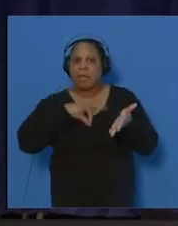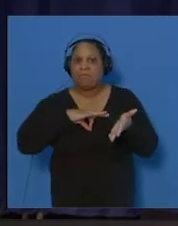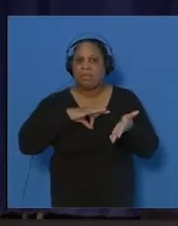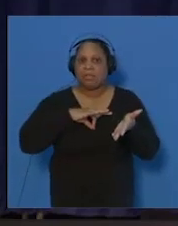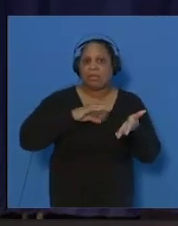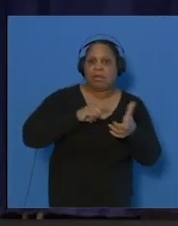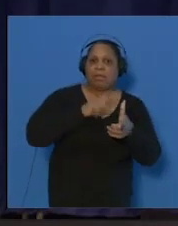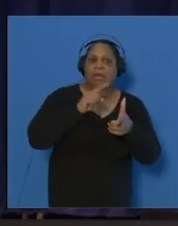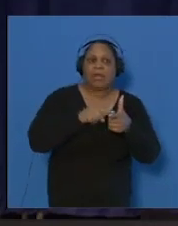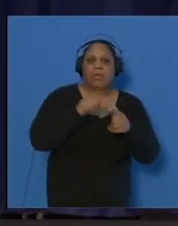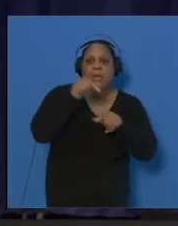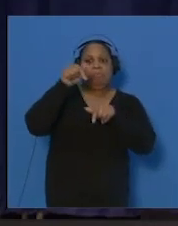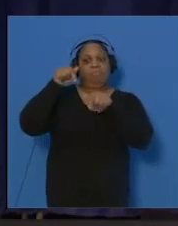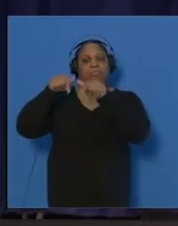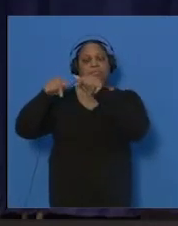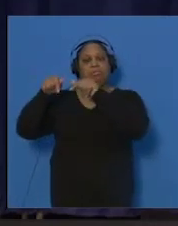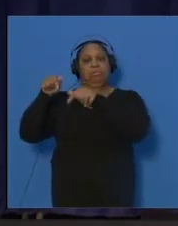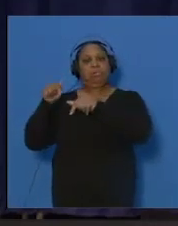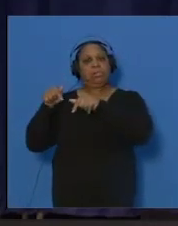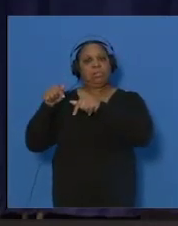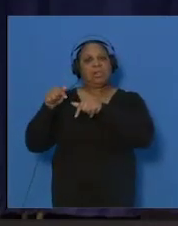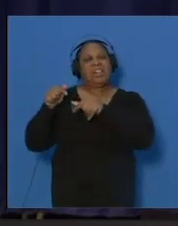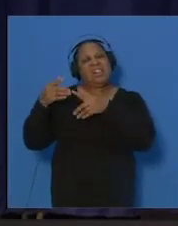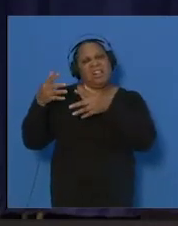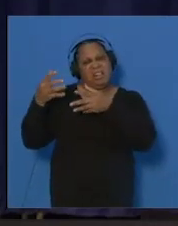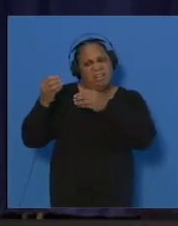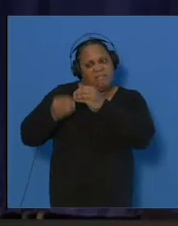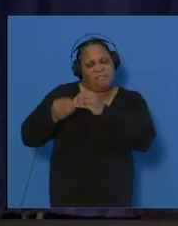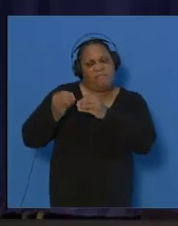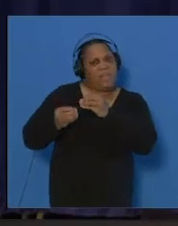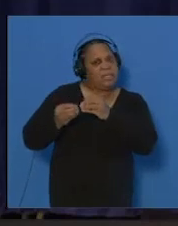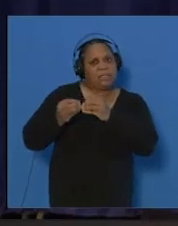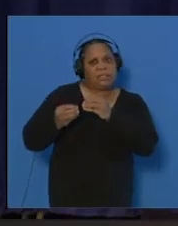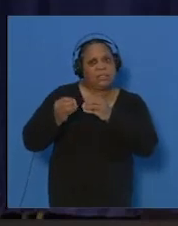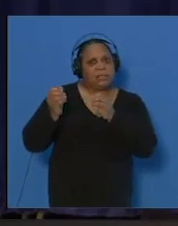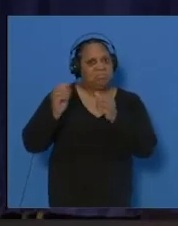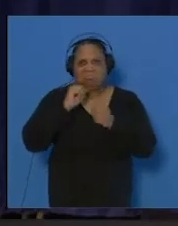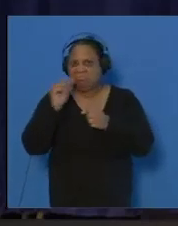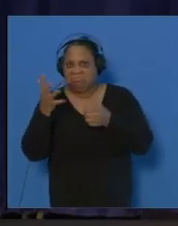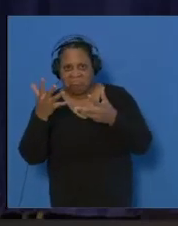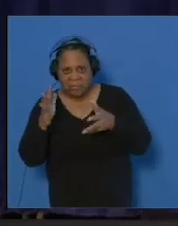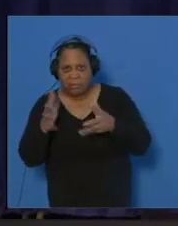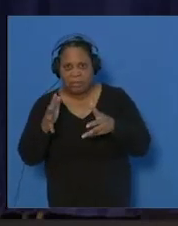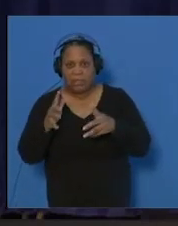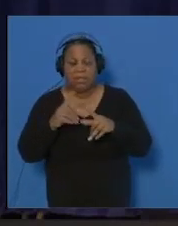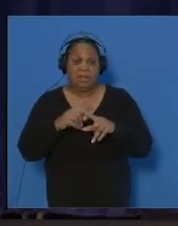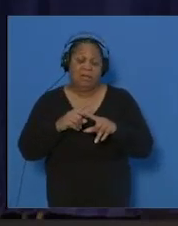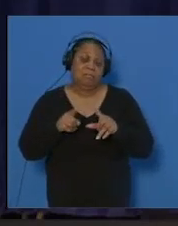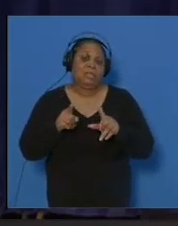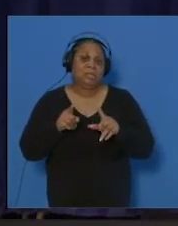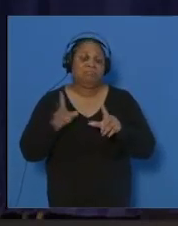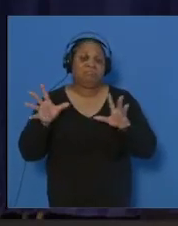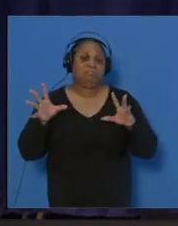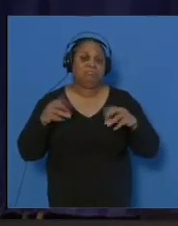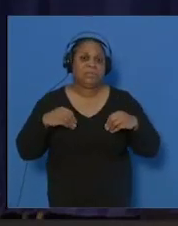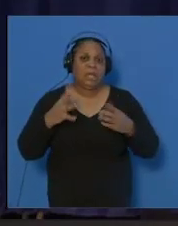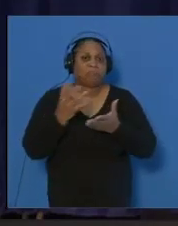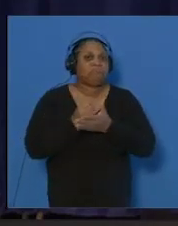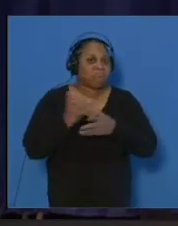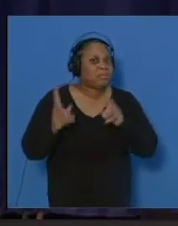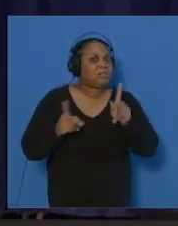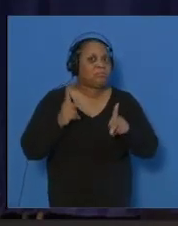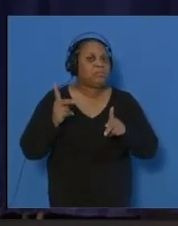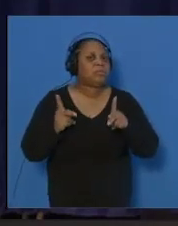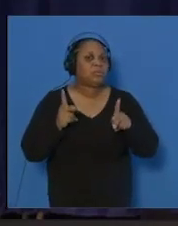back to try to fix the things that were incomplete. But I accept that for some people, this